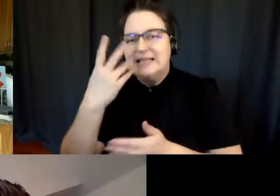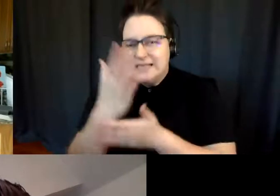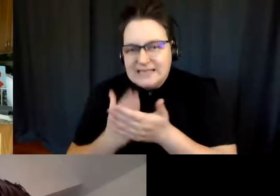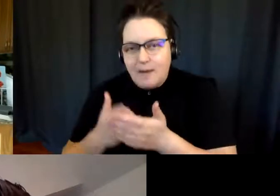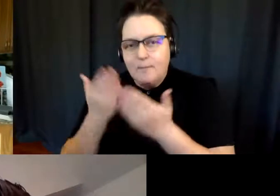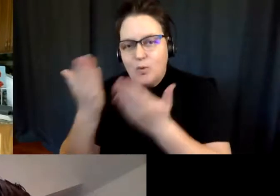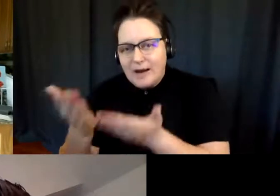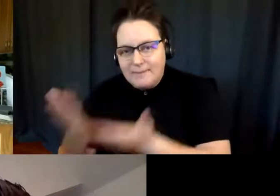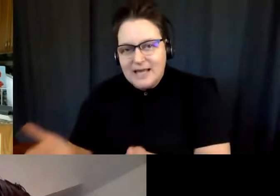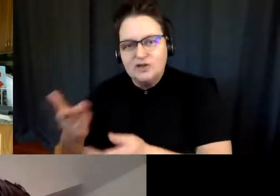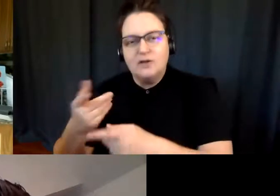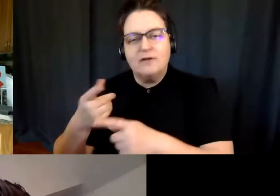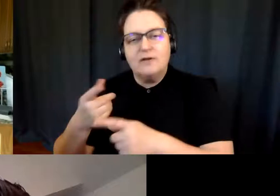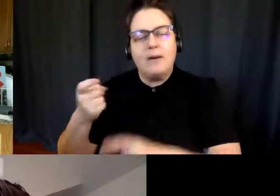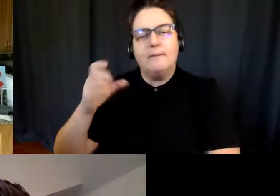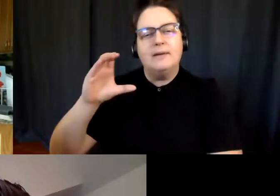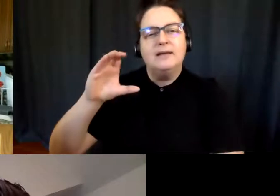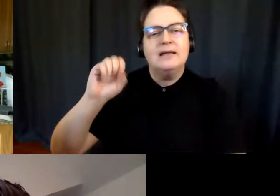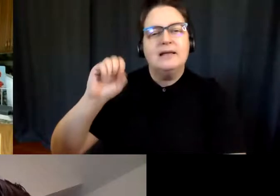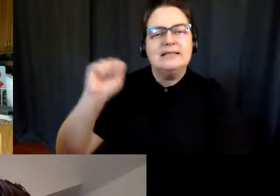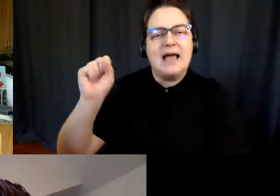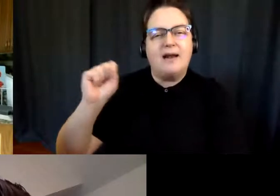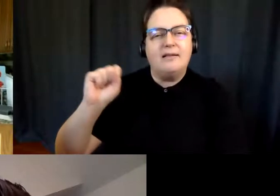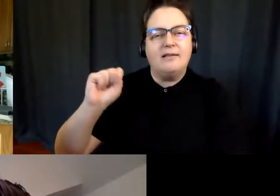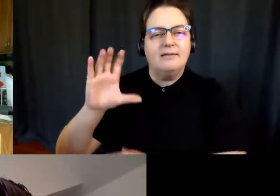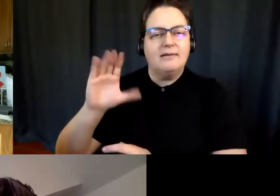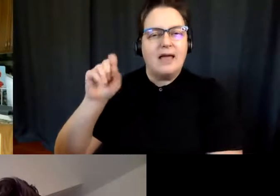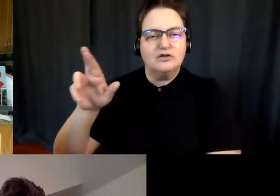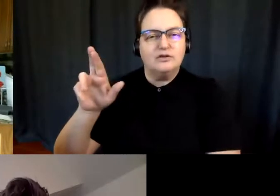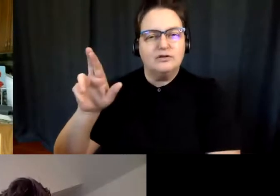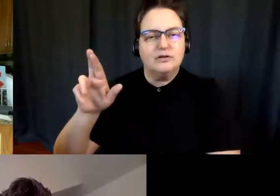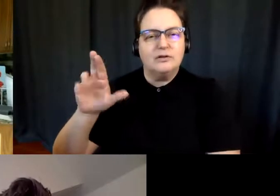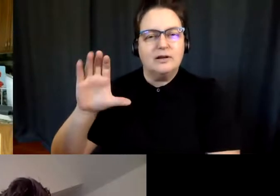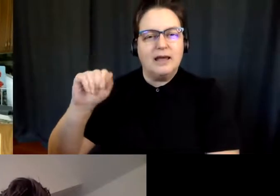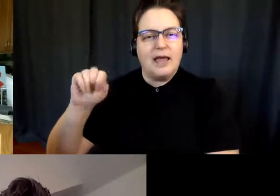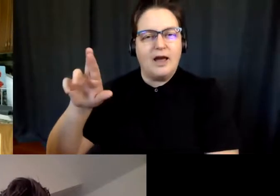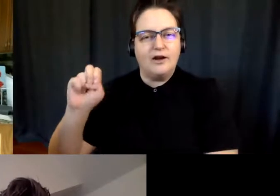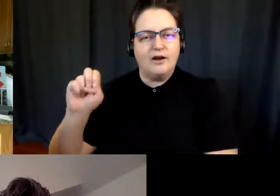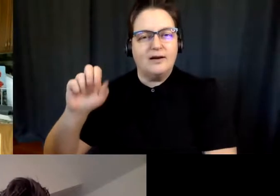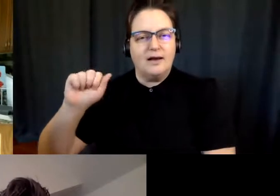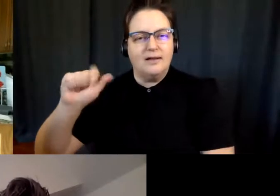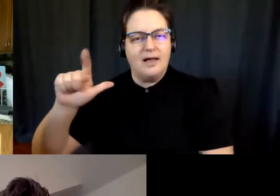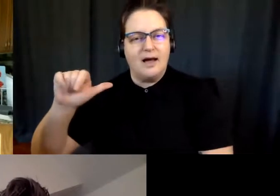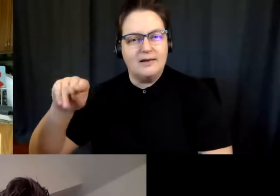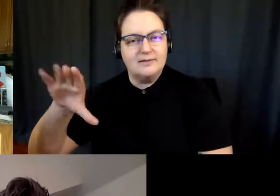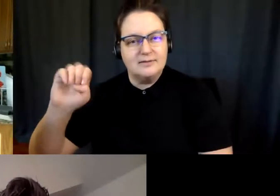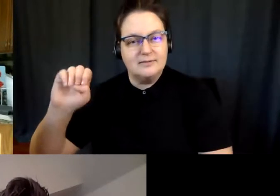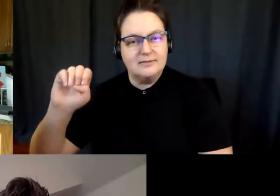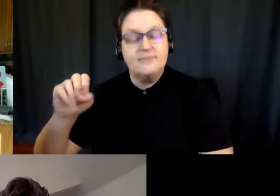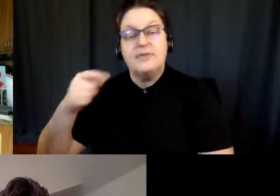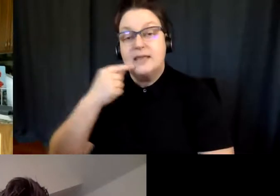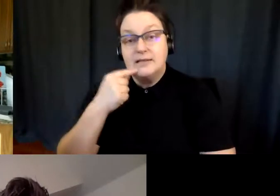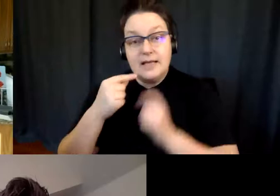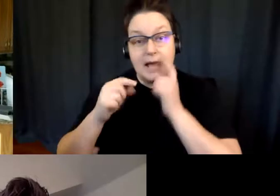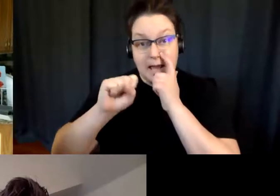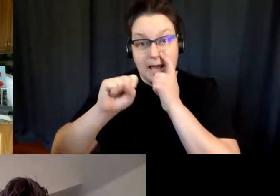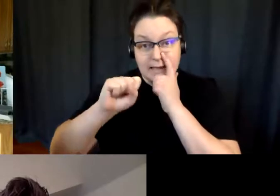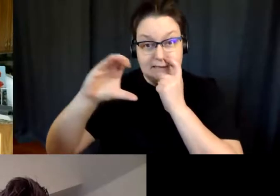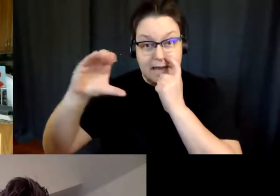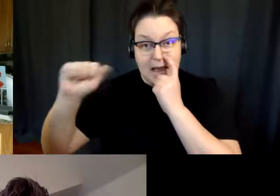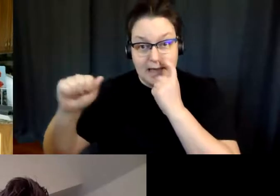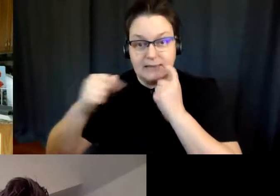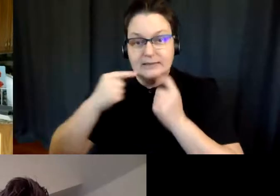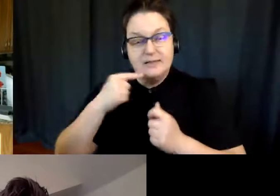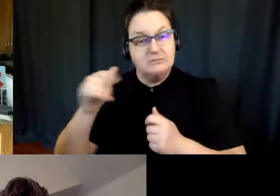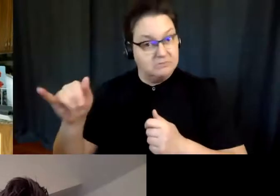out of the Seattle Cancer Care Alliance that if you are living with cancer, probably okay to get vaccinated. You know,